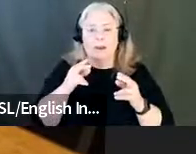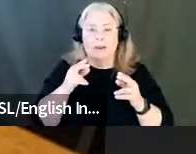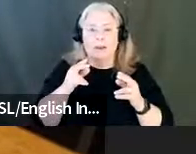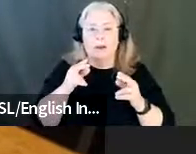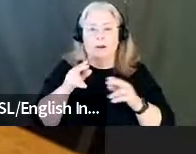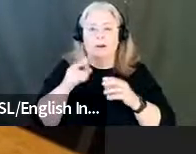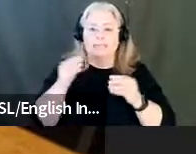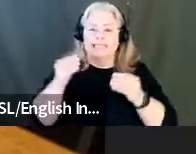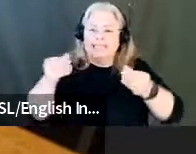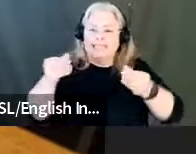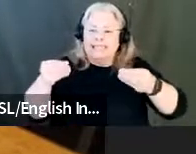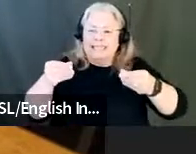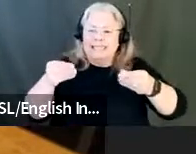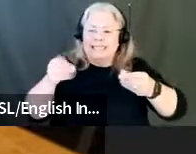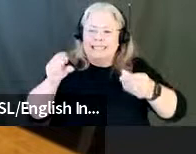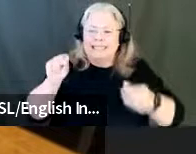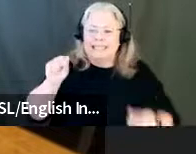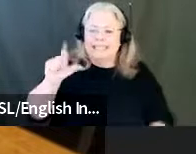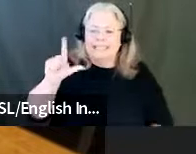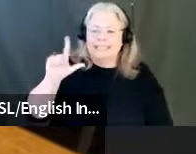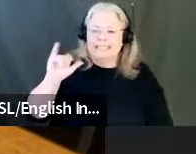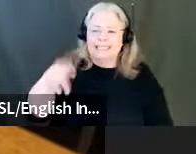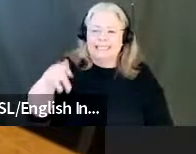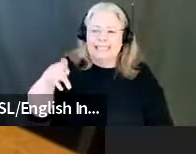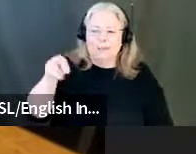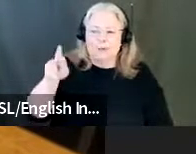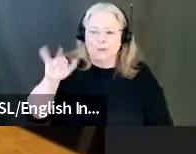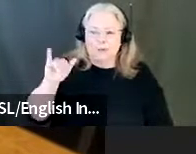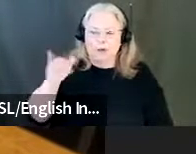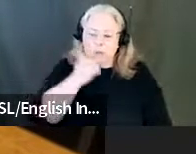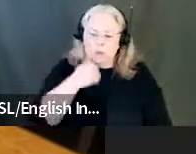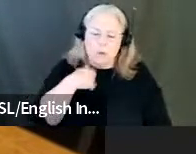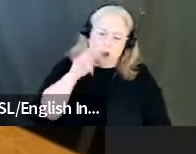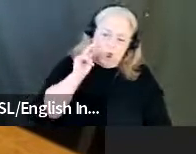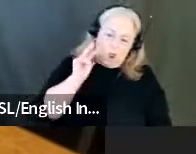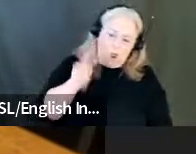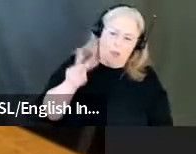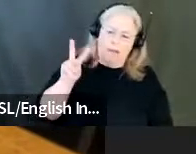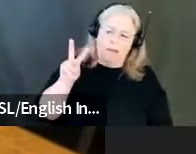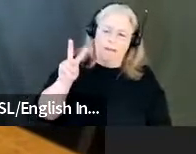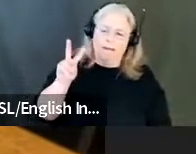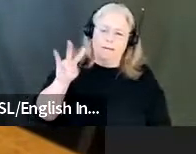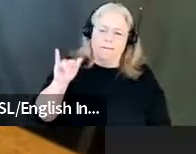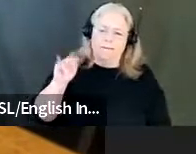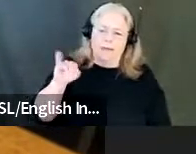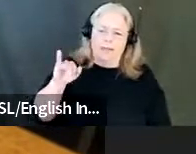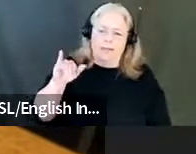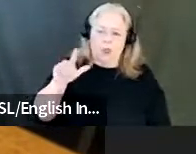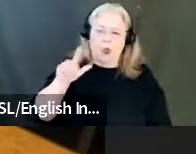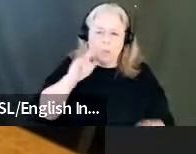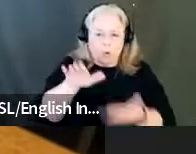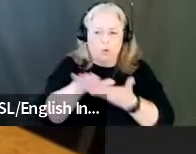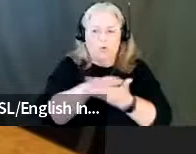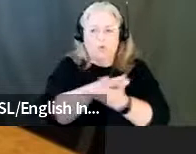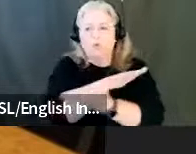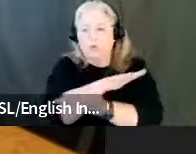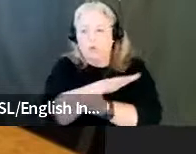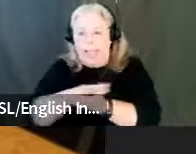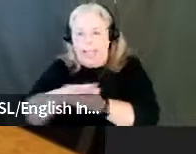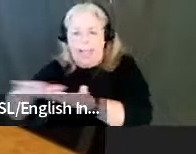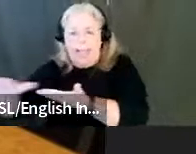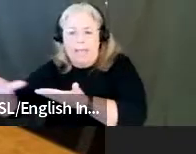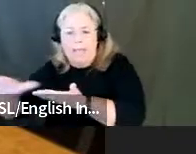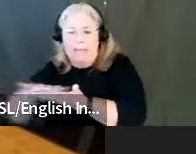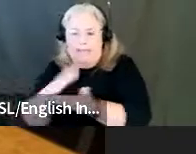very slippery material. And so when I look at the vinyl will slide across surfaces